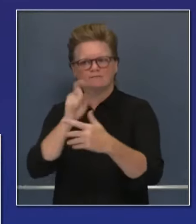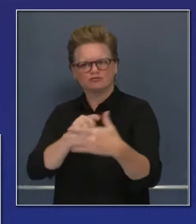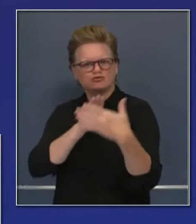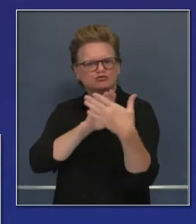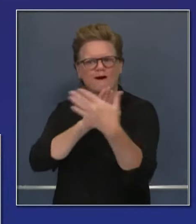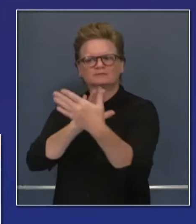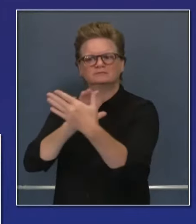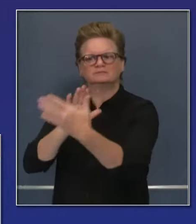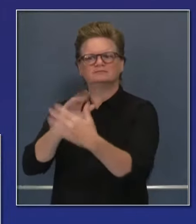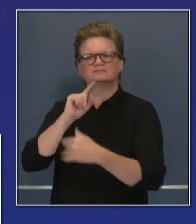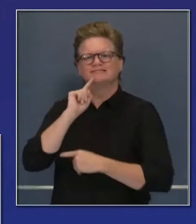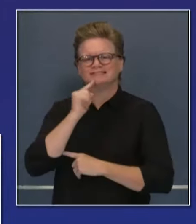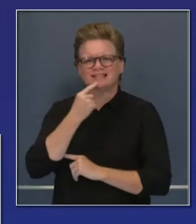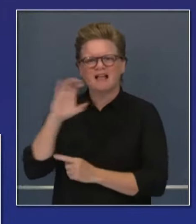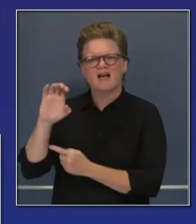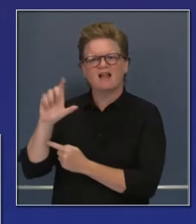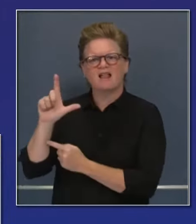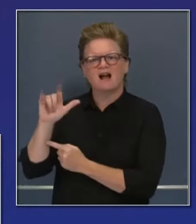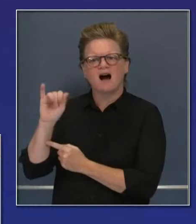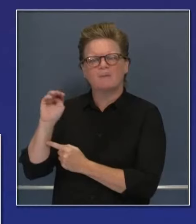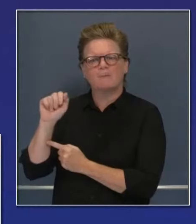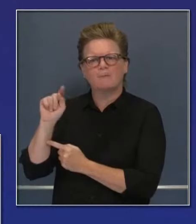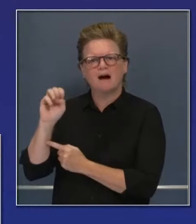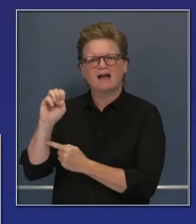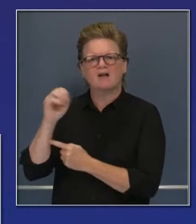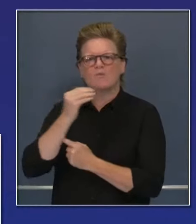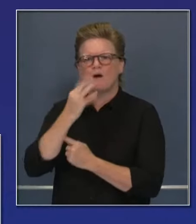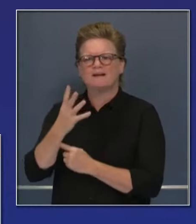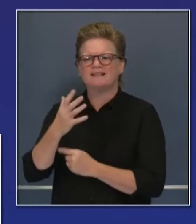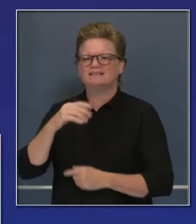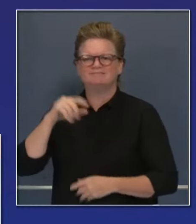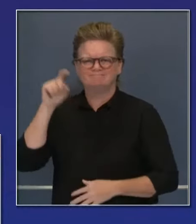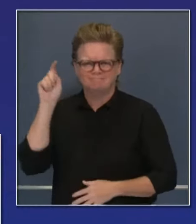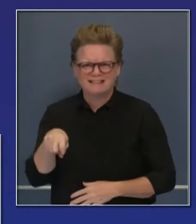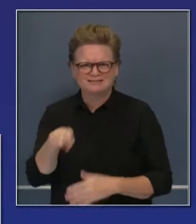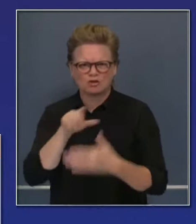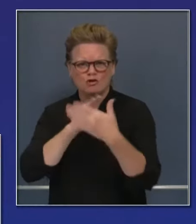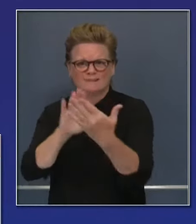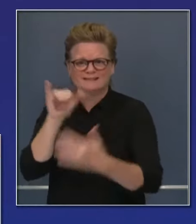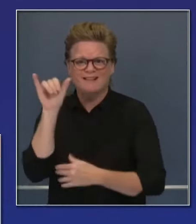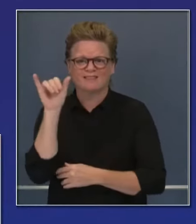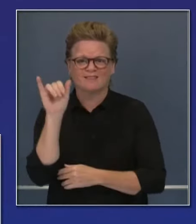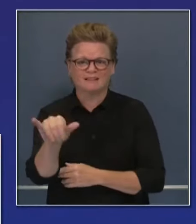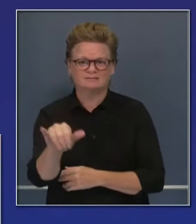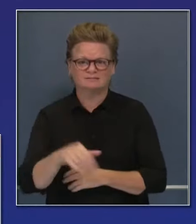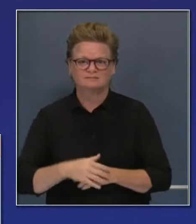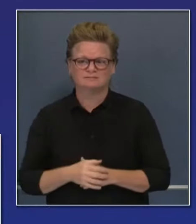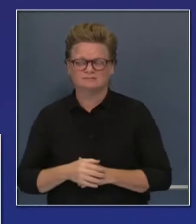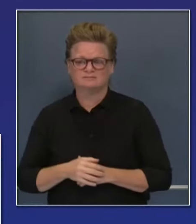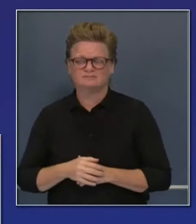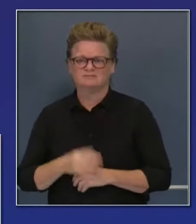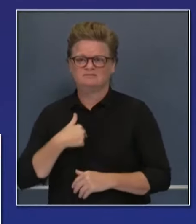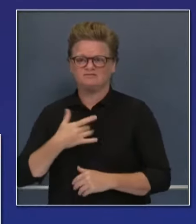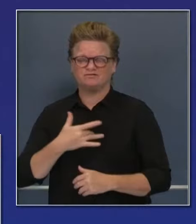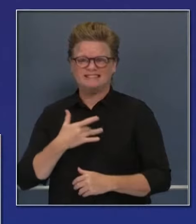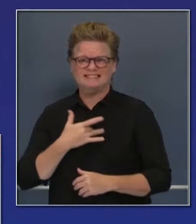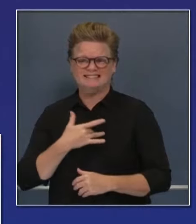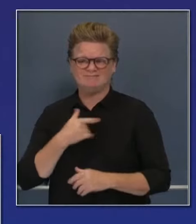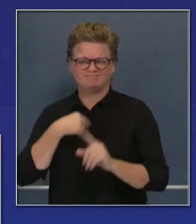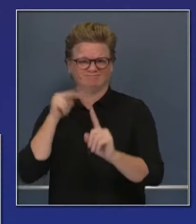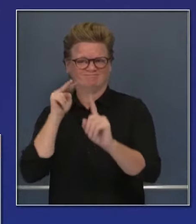head on. And so I just want folks to know that resolve is resonant with this administration, and I know